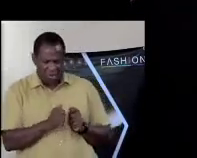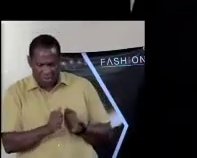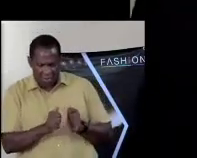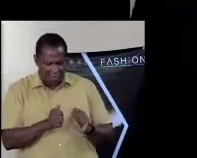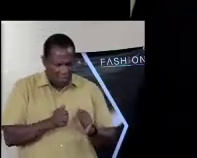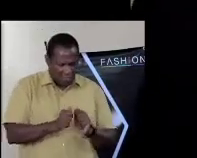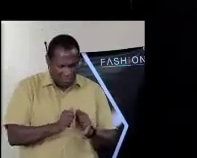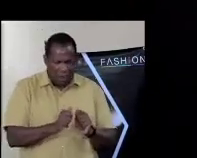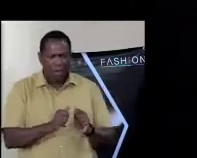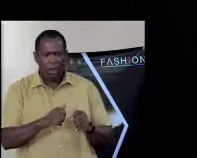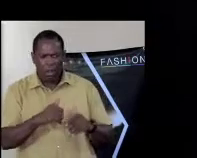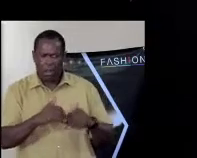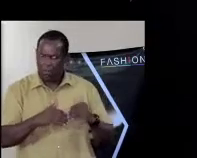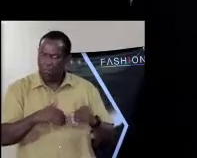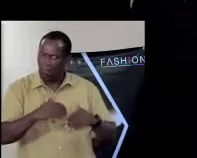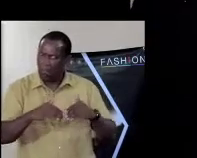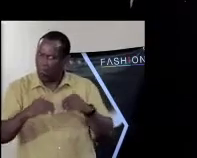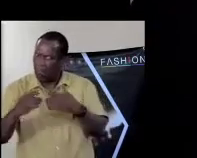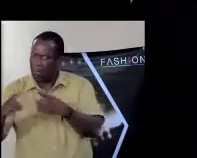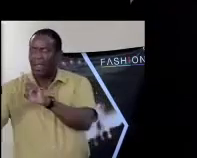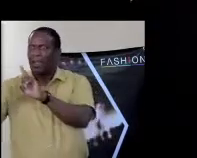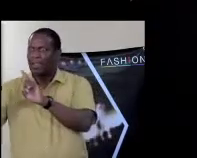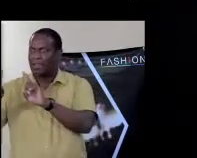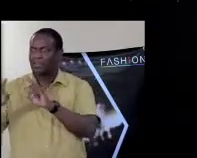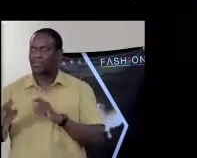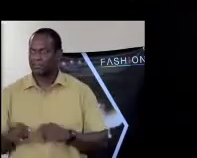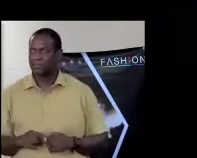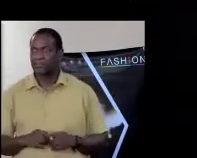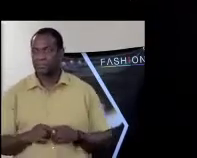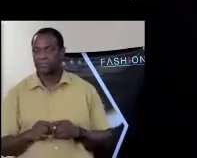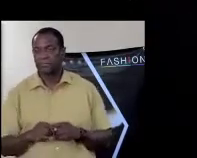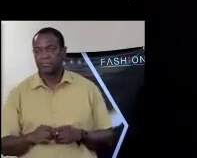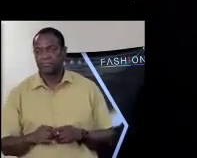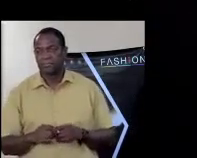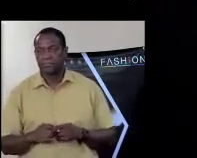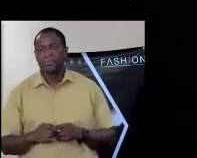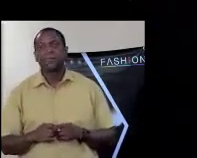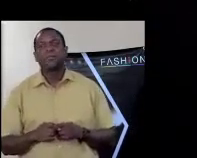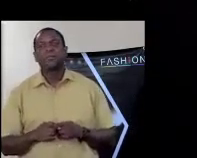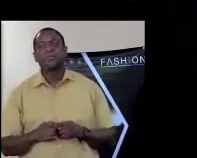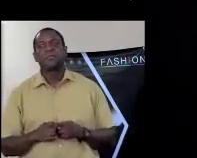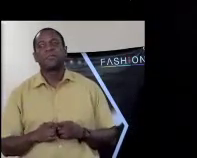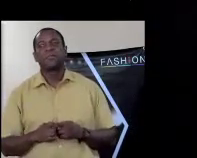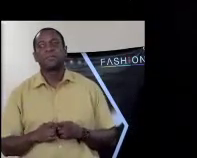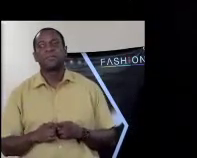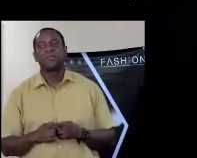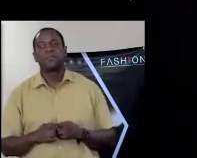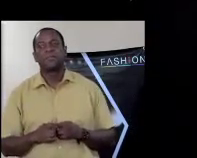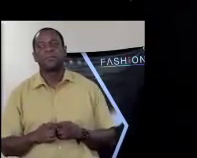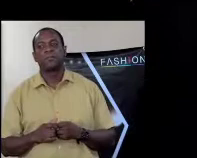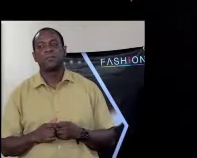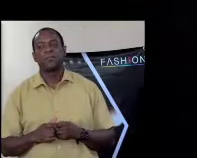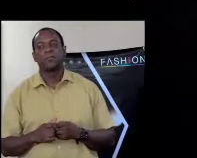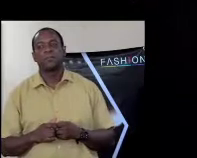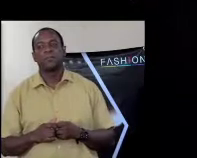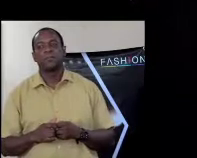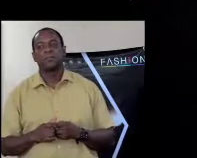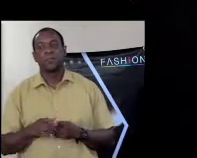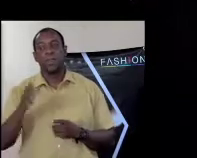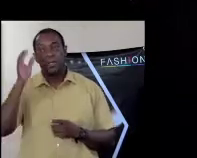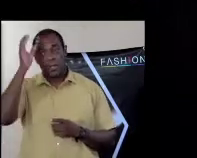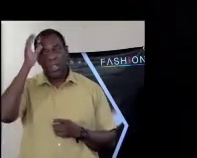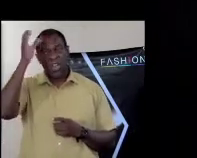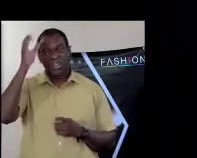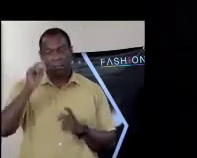some traction and then it turns into something else, right? So in light of the concept of startup